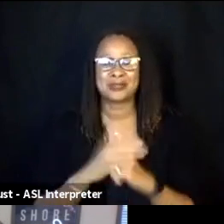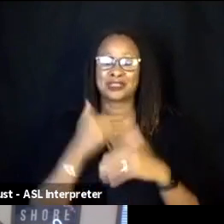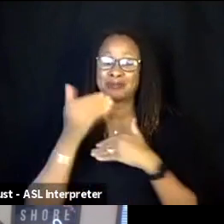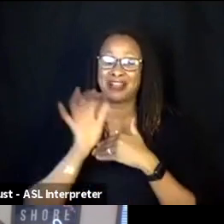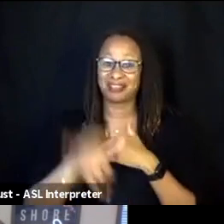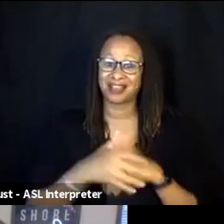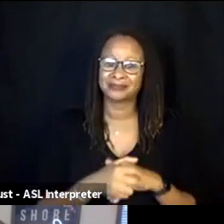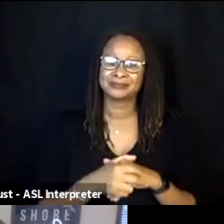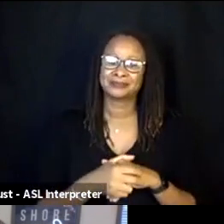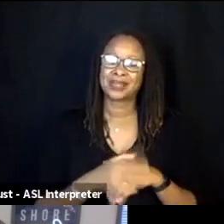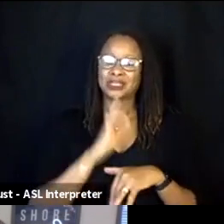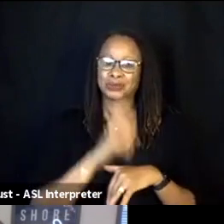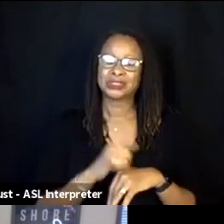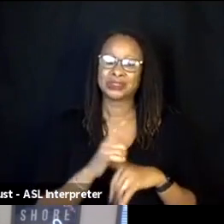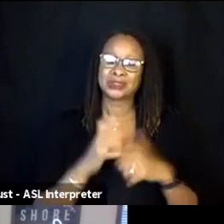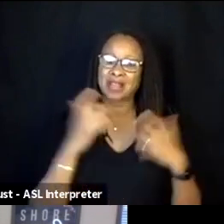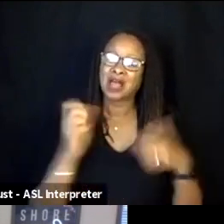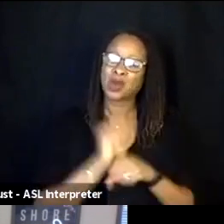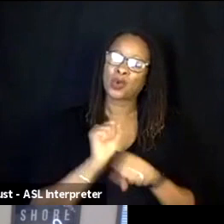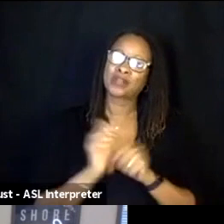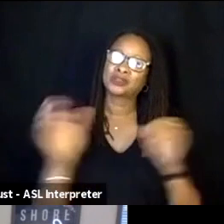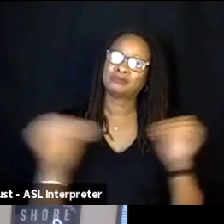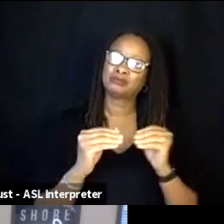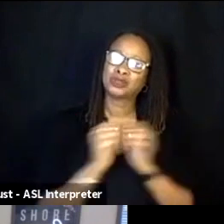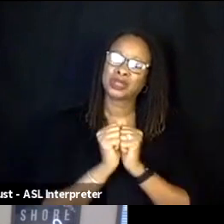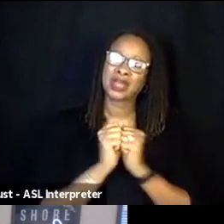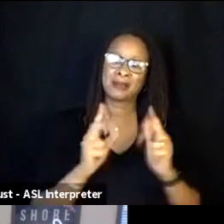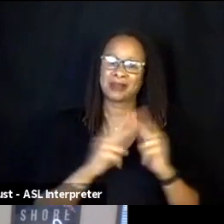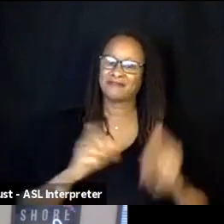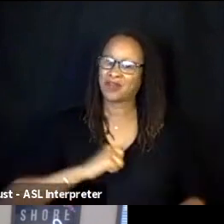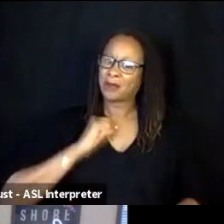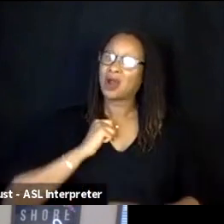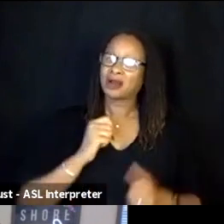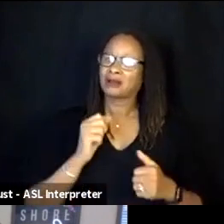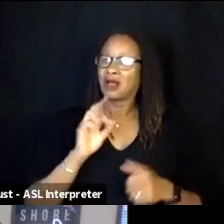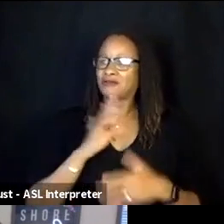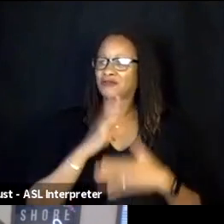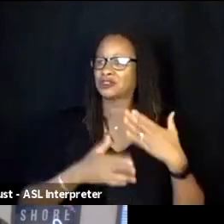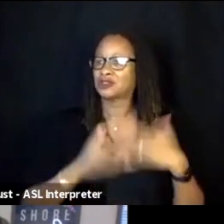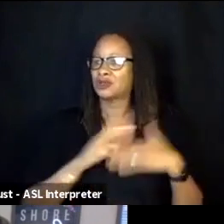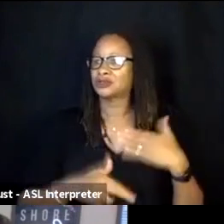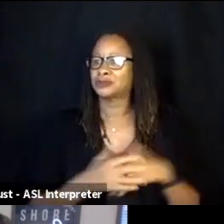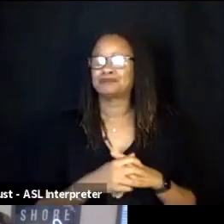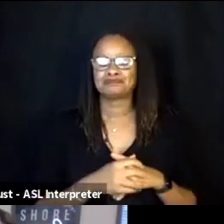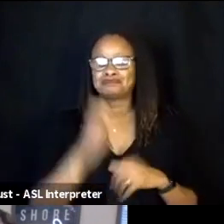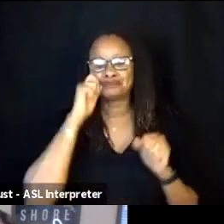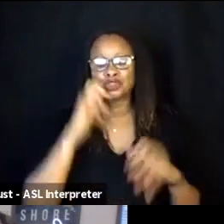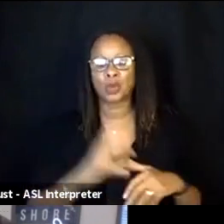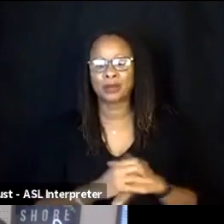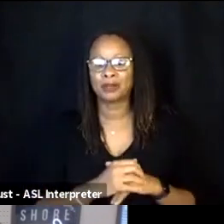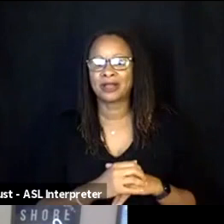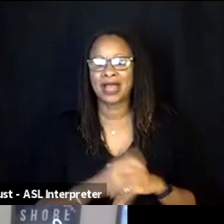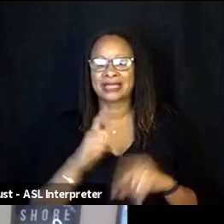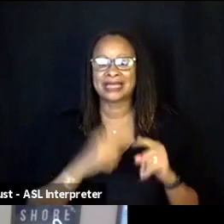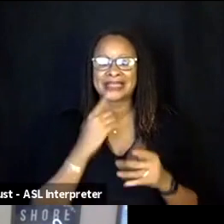So it was a lot of work to put together, but I'm really proud of what it's become. It's incredible. I mean, I can't say that